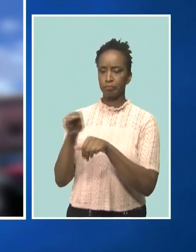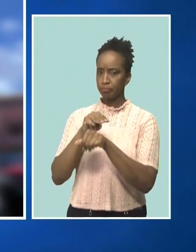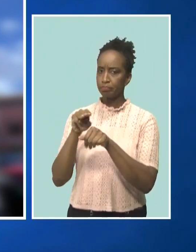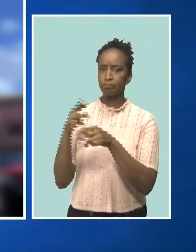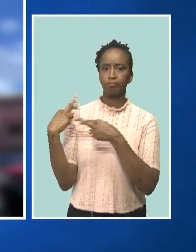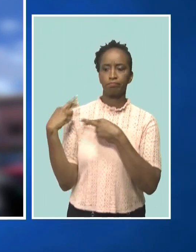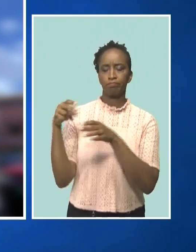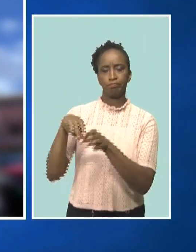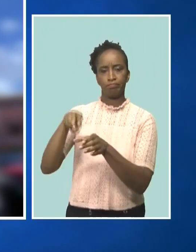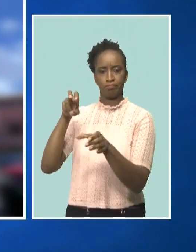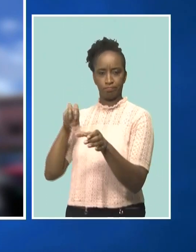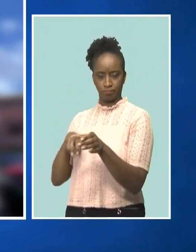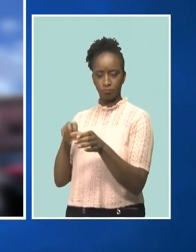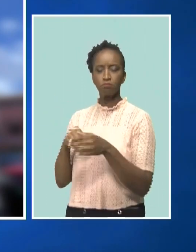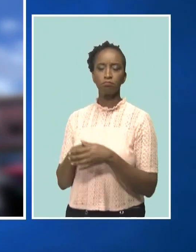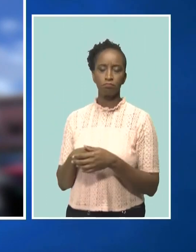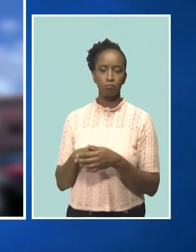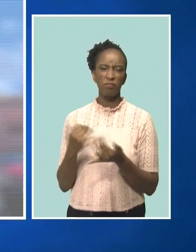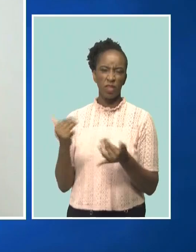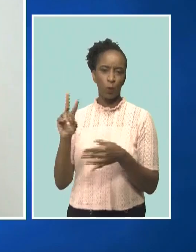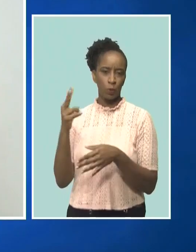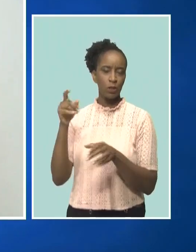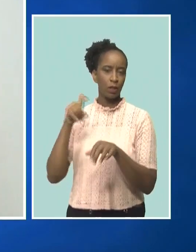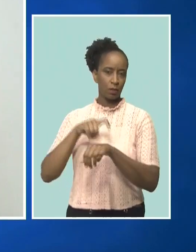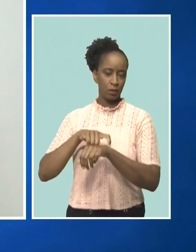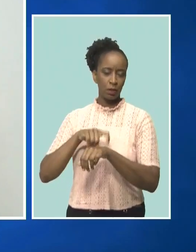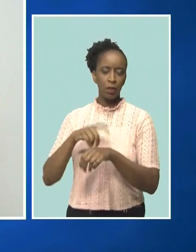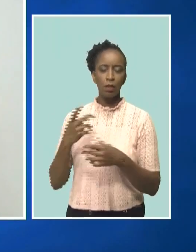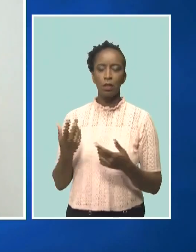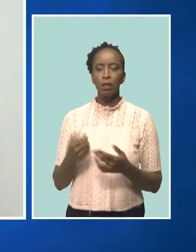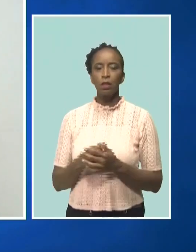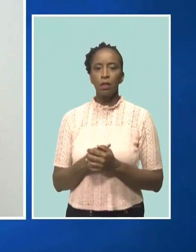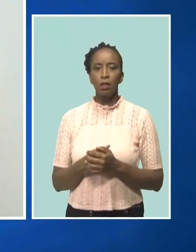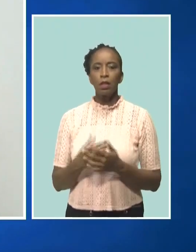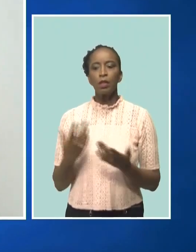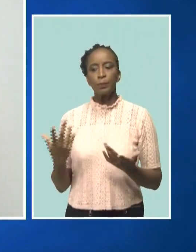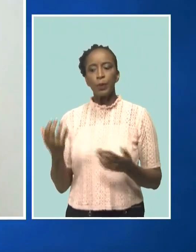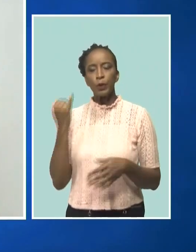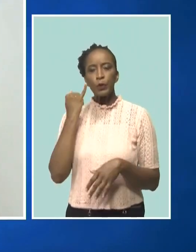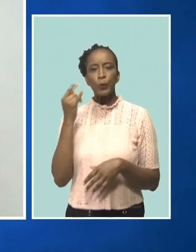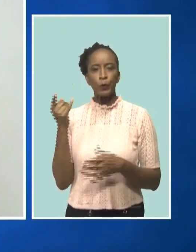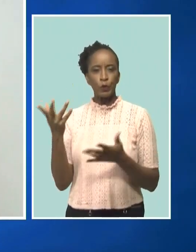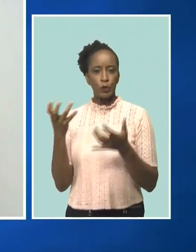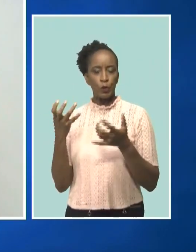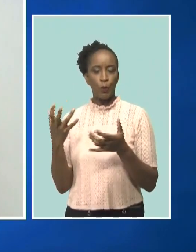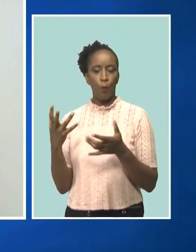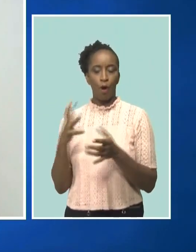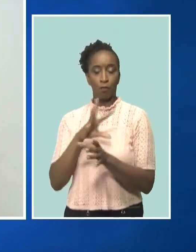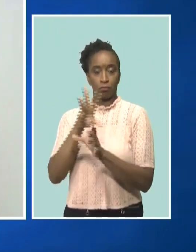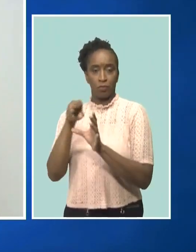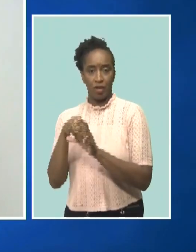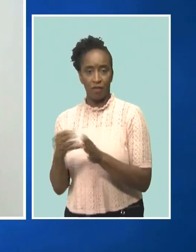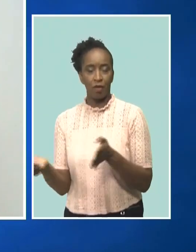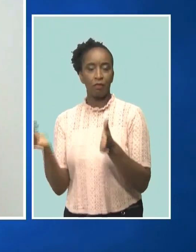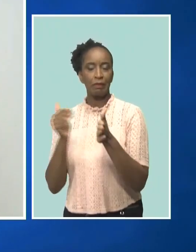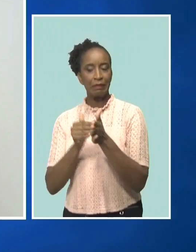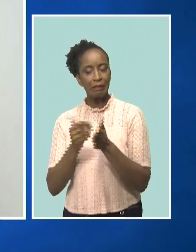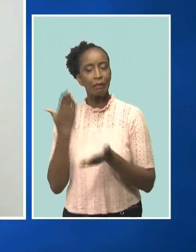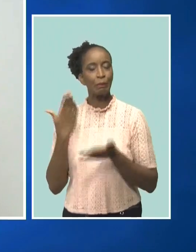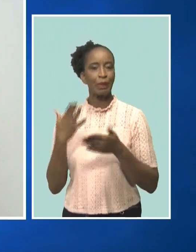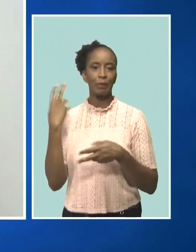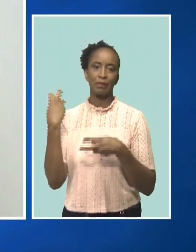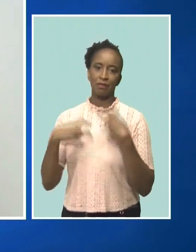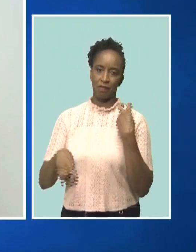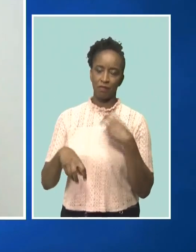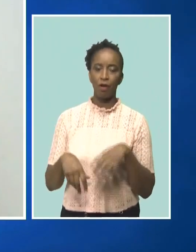political centrality will be a lot more difficult this time around. So for me, that is some level of disappointment. And as Prime Minister wished